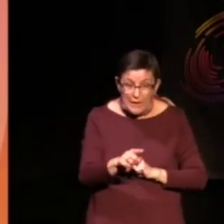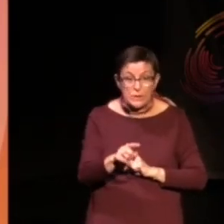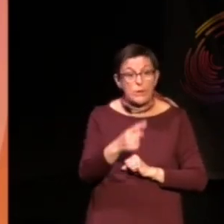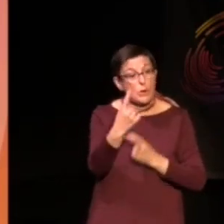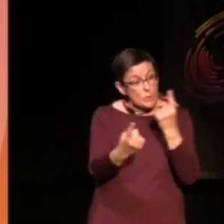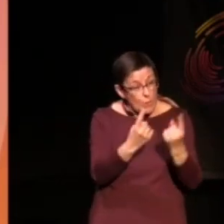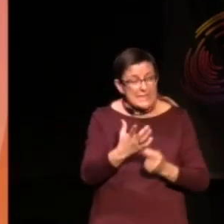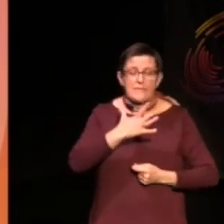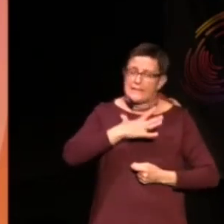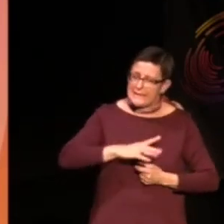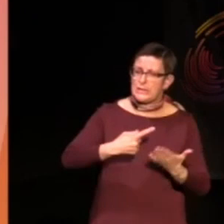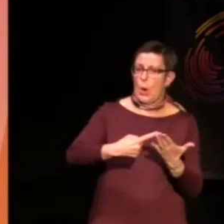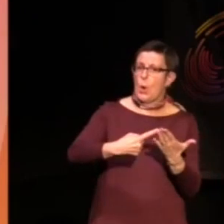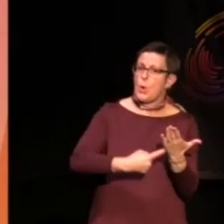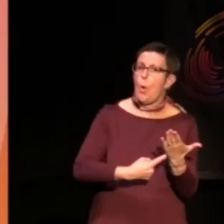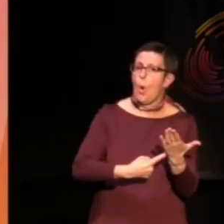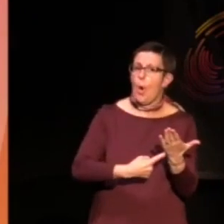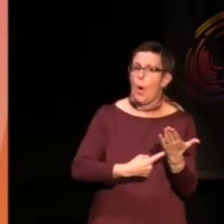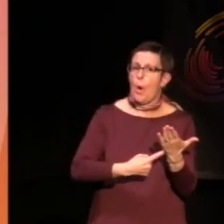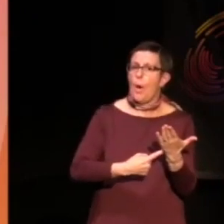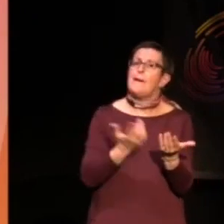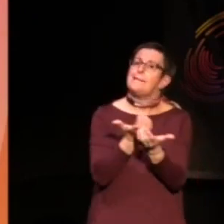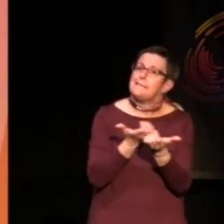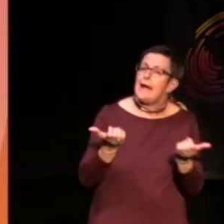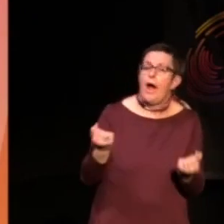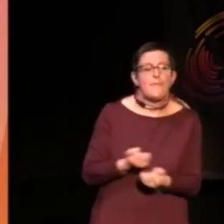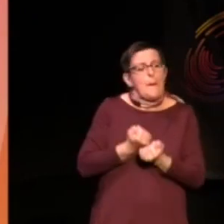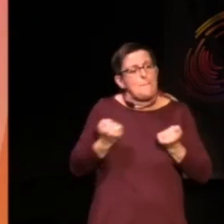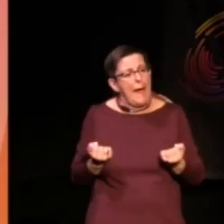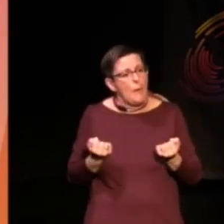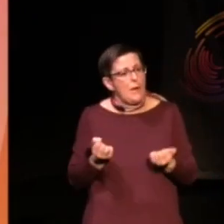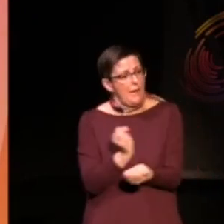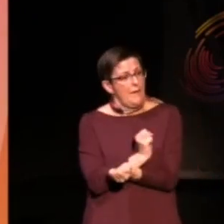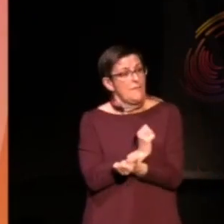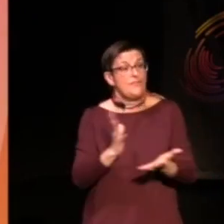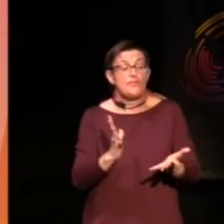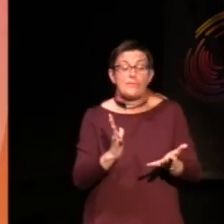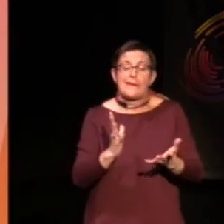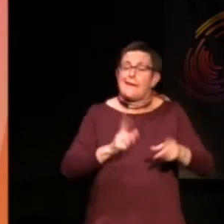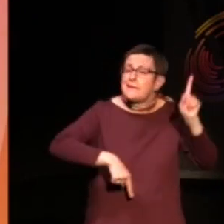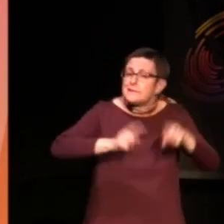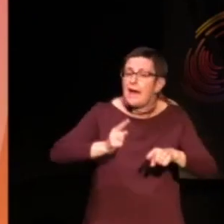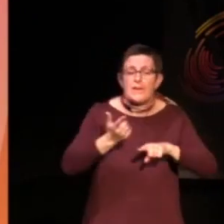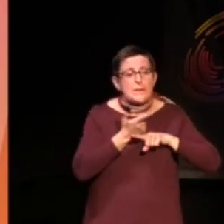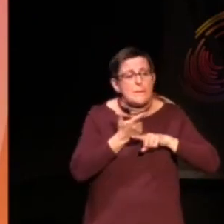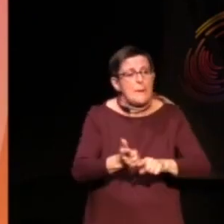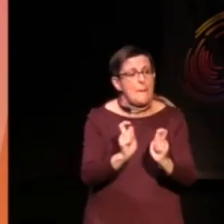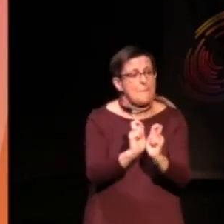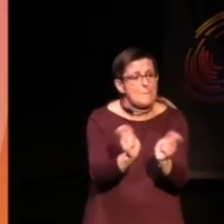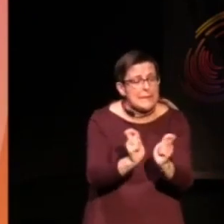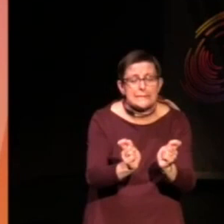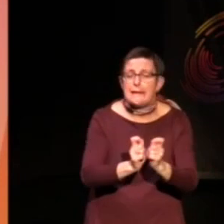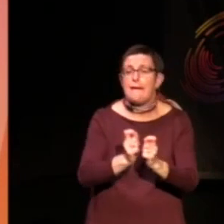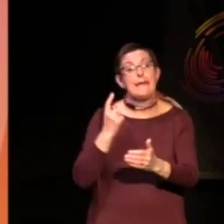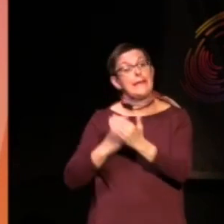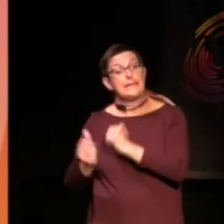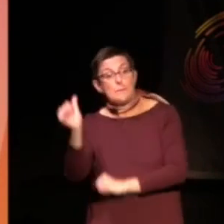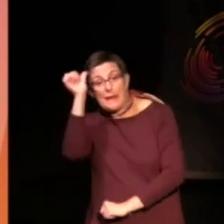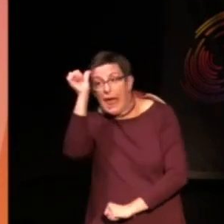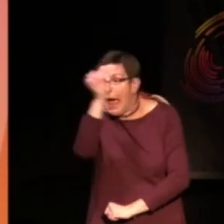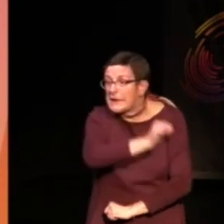needs rule of law, separation of powers, free and diverse media, independent academia, women's